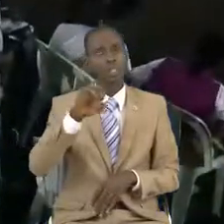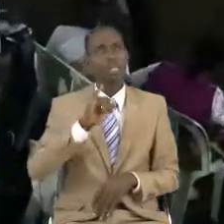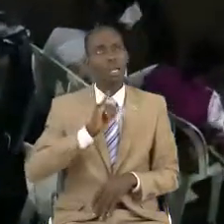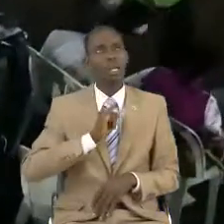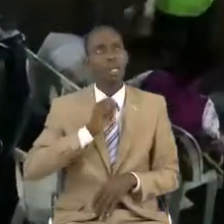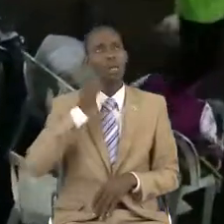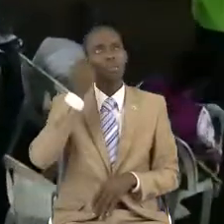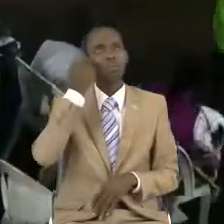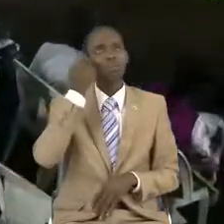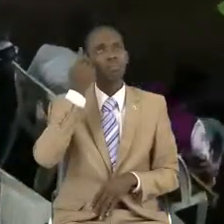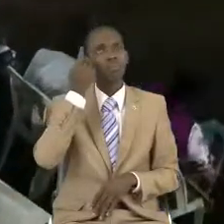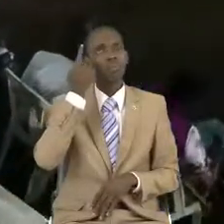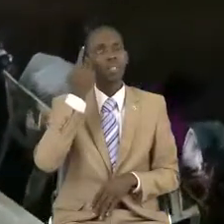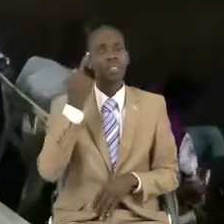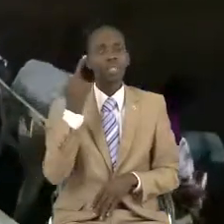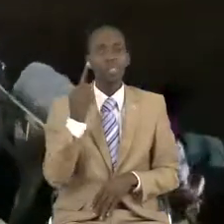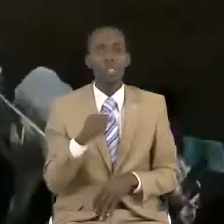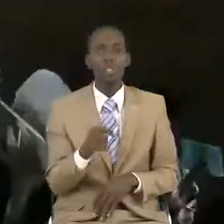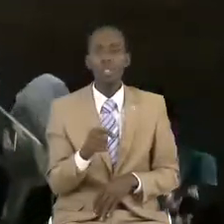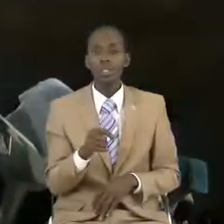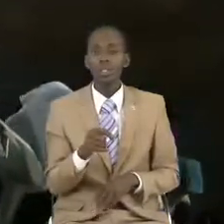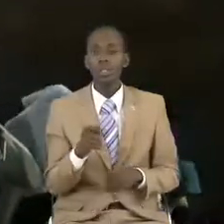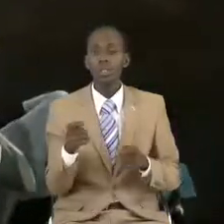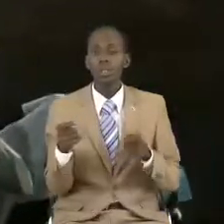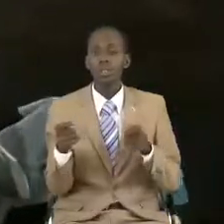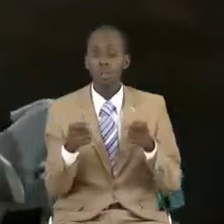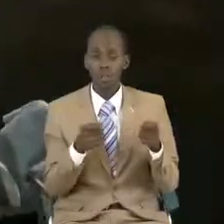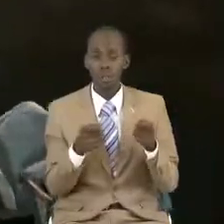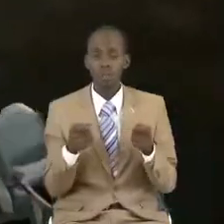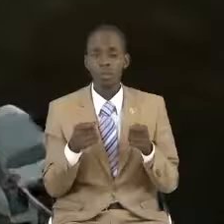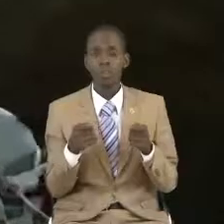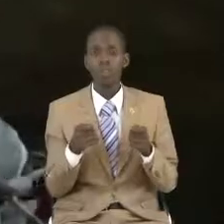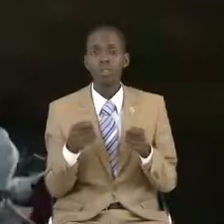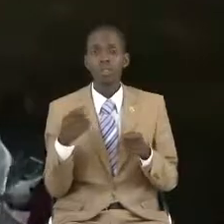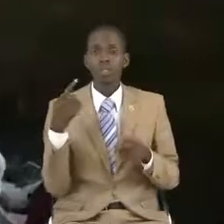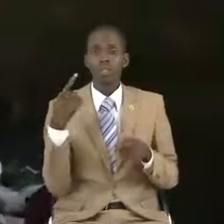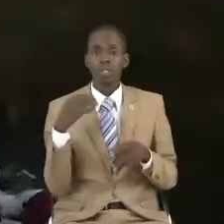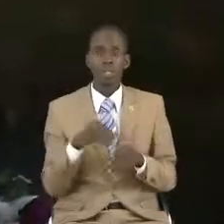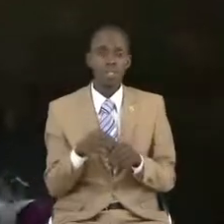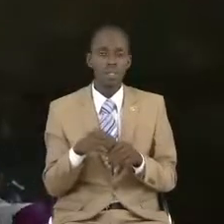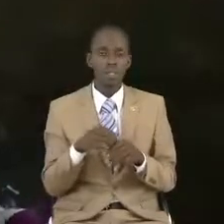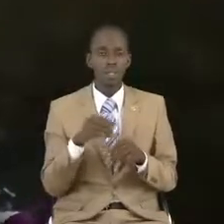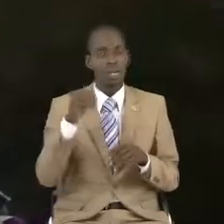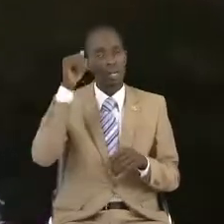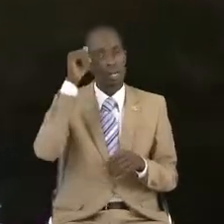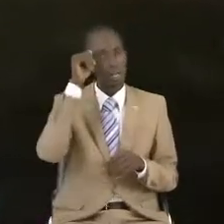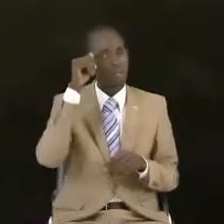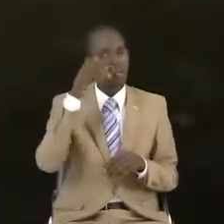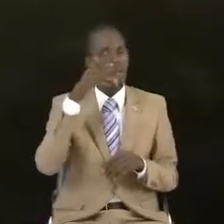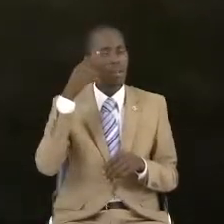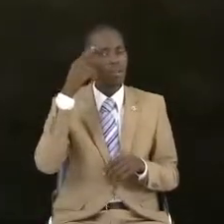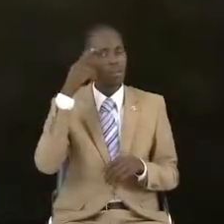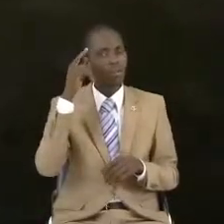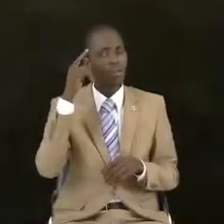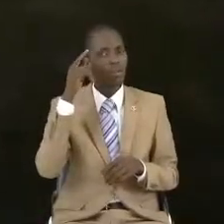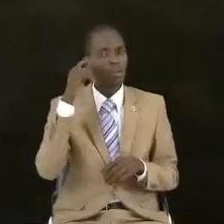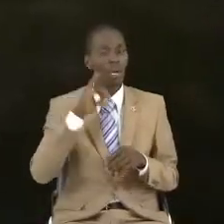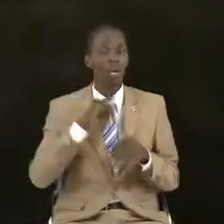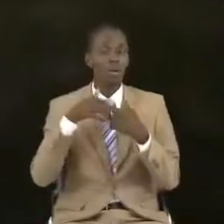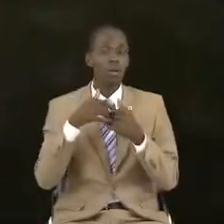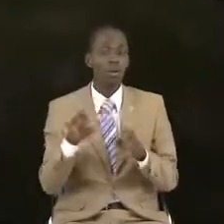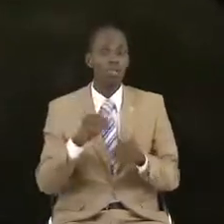dominion i lost in adam with adam but i'm coming back i